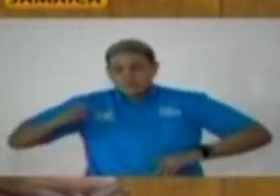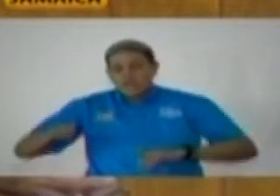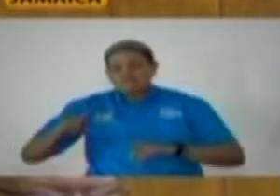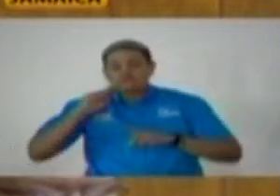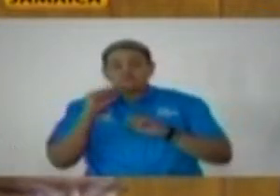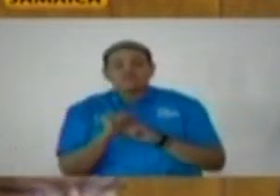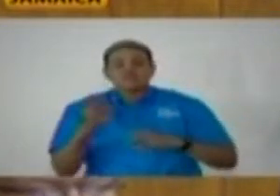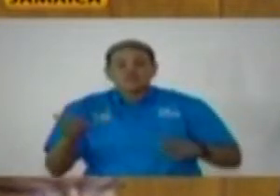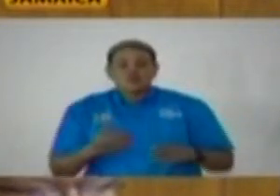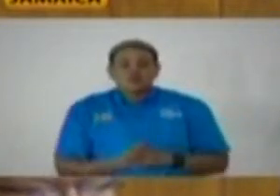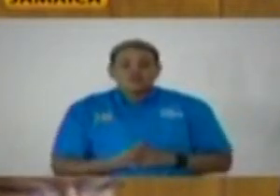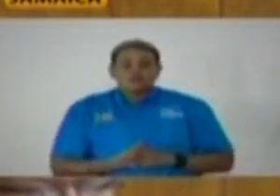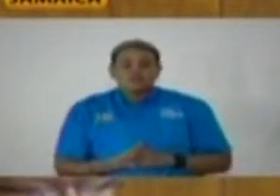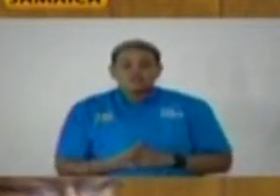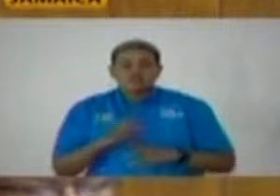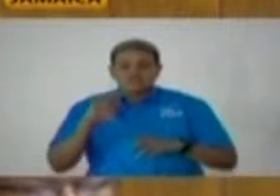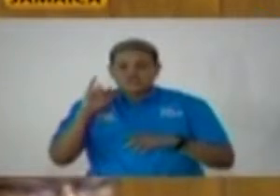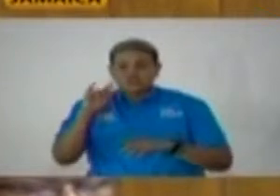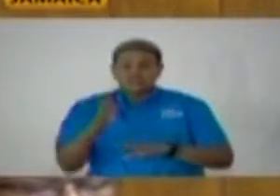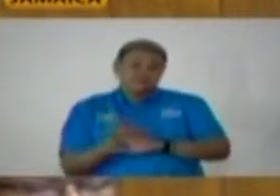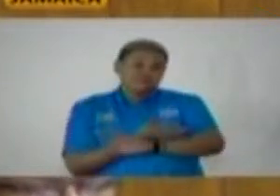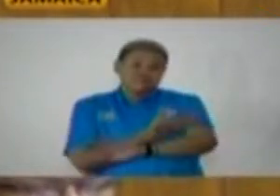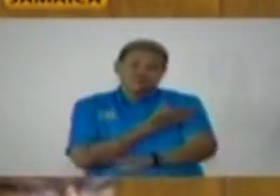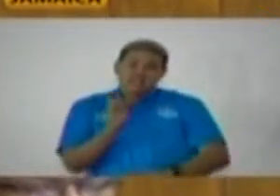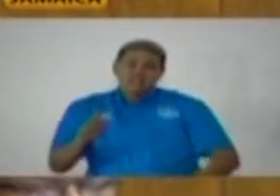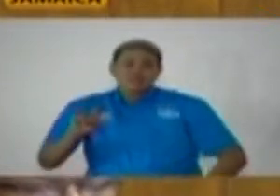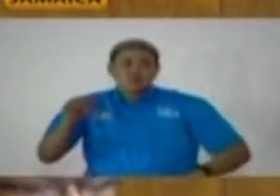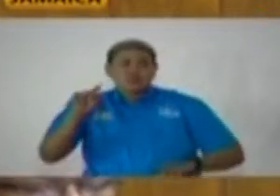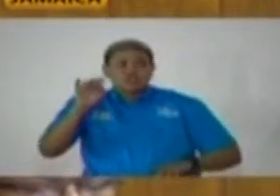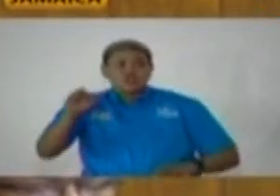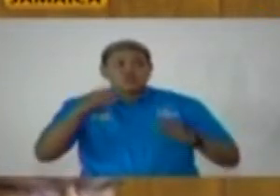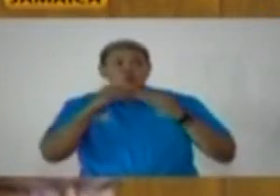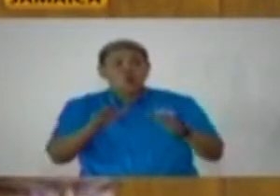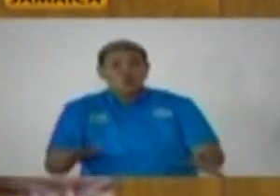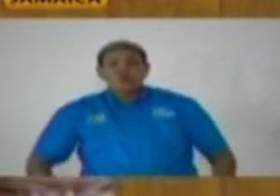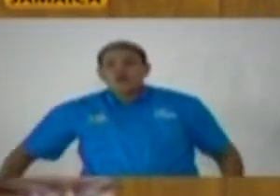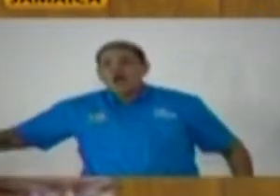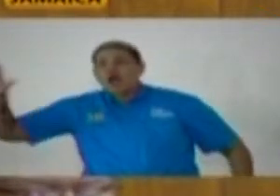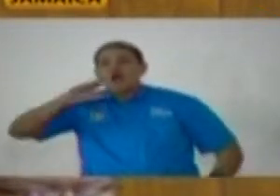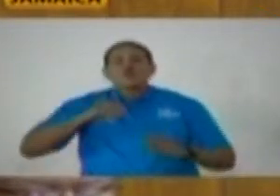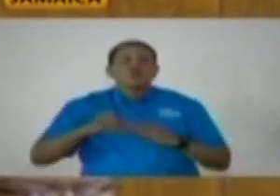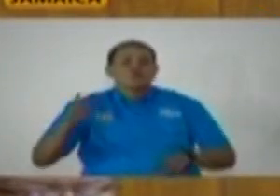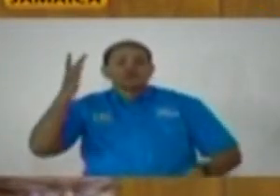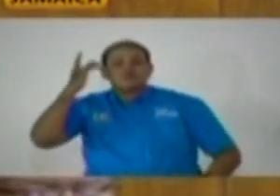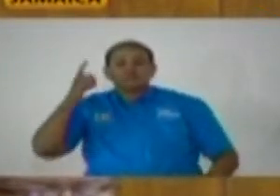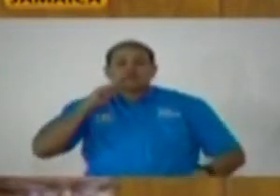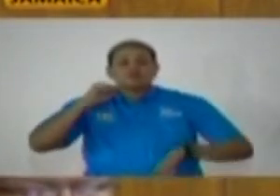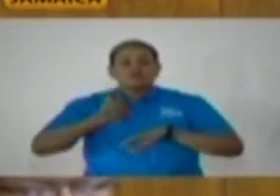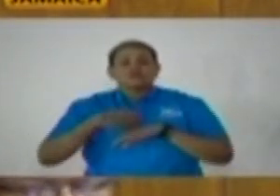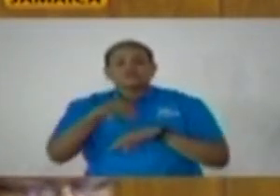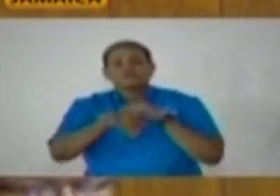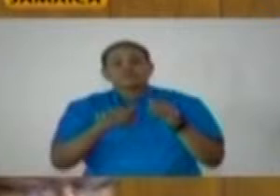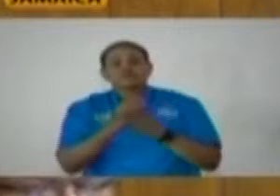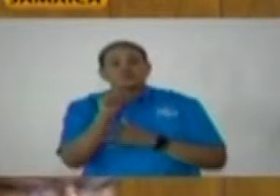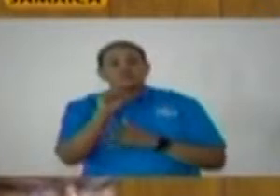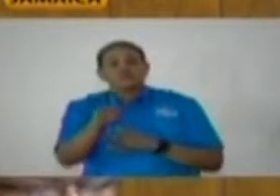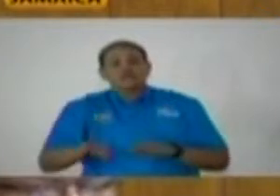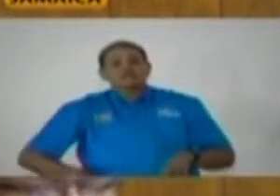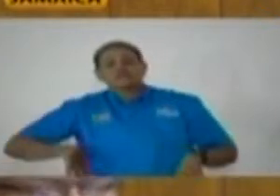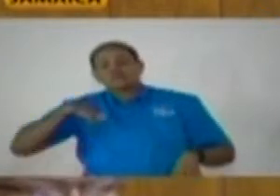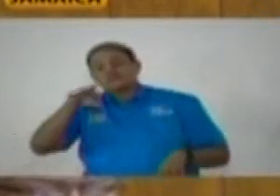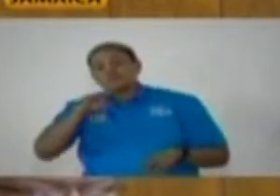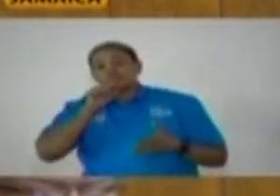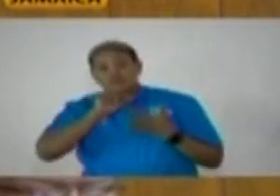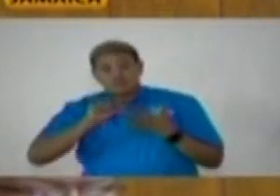ensure. And Madam Speaker, when the JUTC loses, all of us lose because it's funded by taxpayers. The subsidy